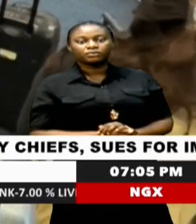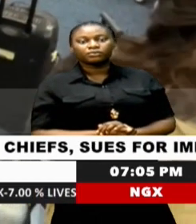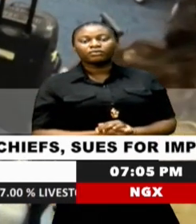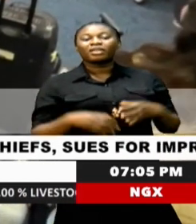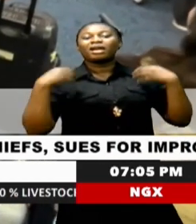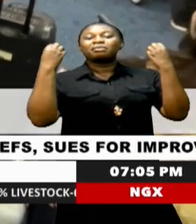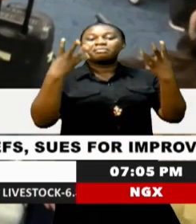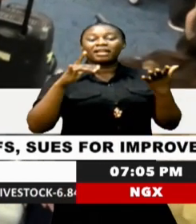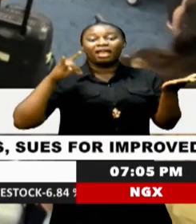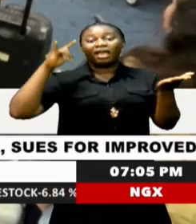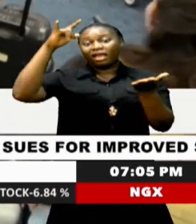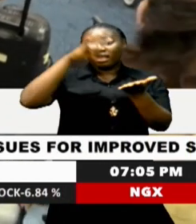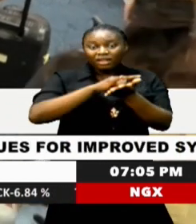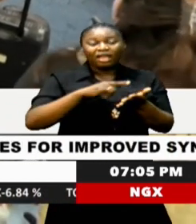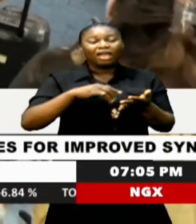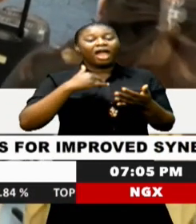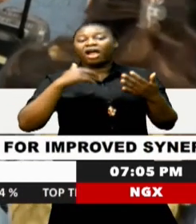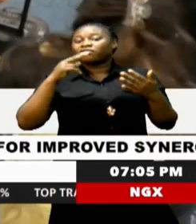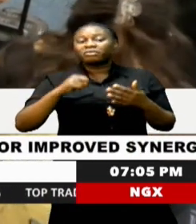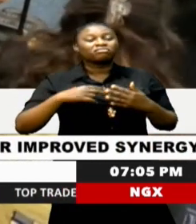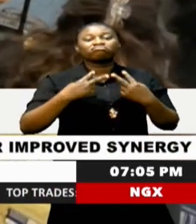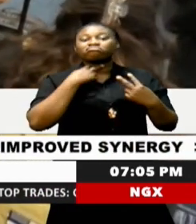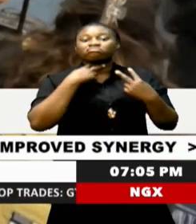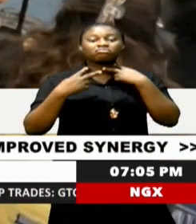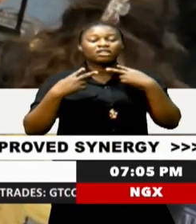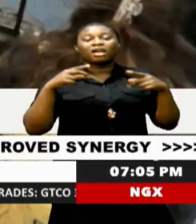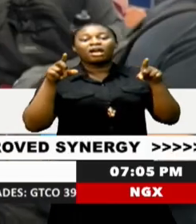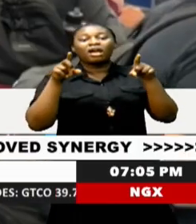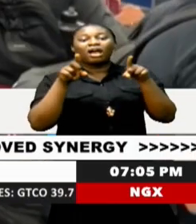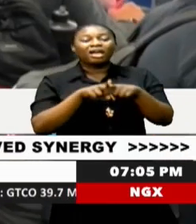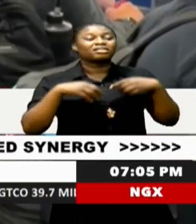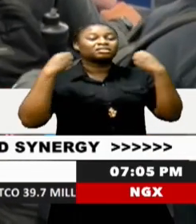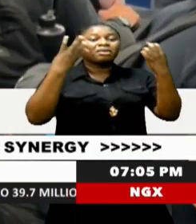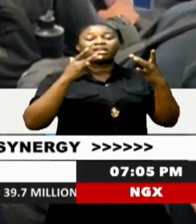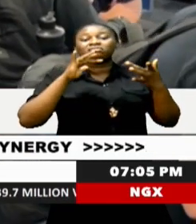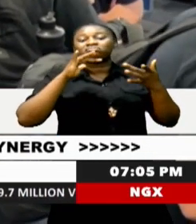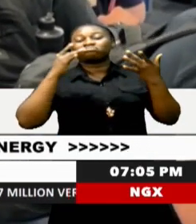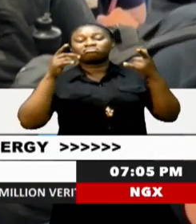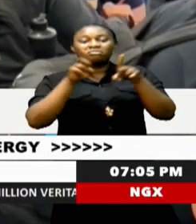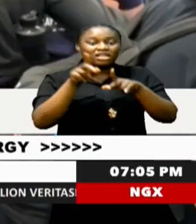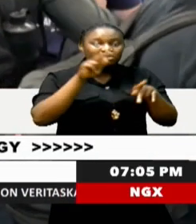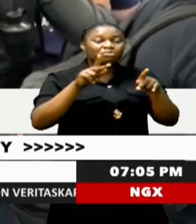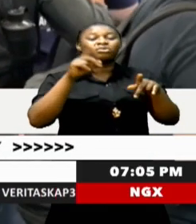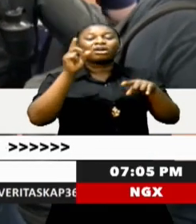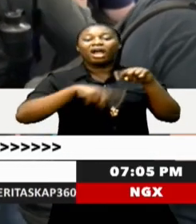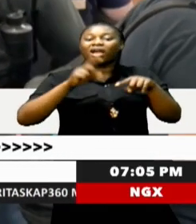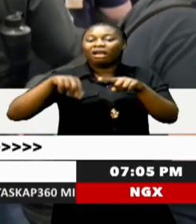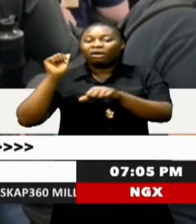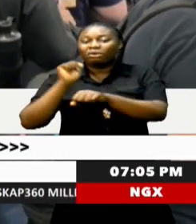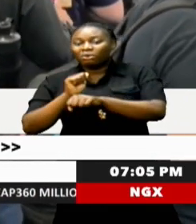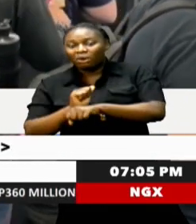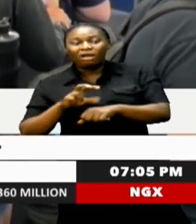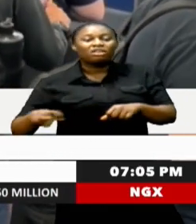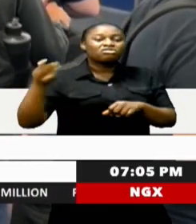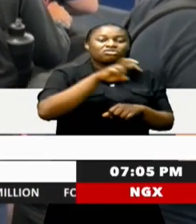Several airlines have been grounded as flights around the world and many more are reporting delays. Travel